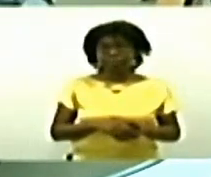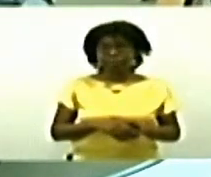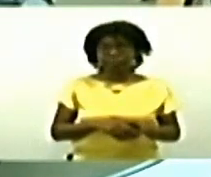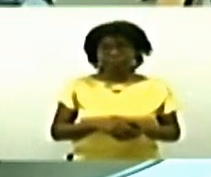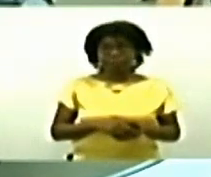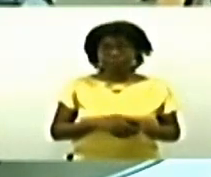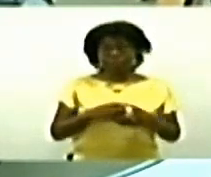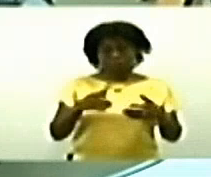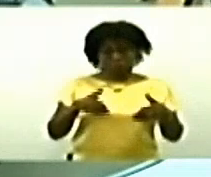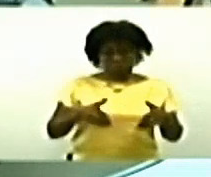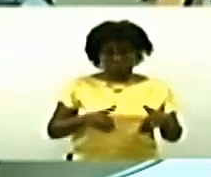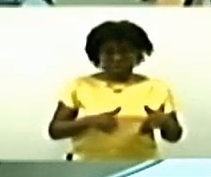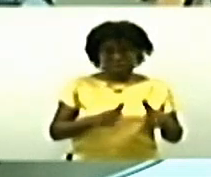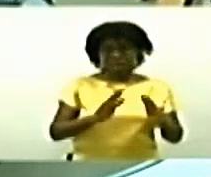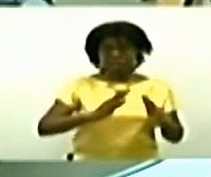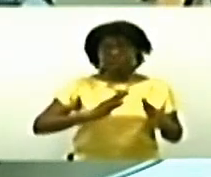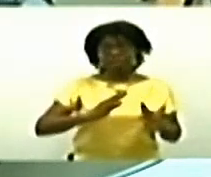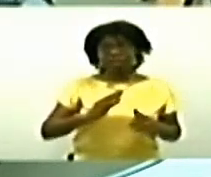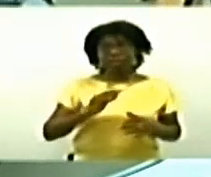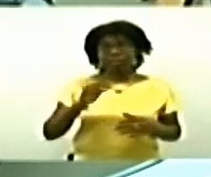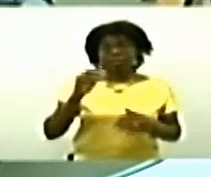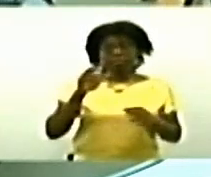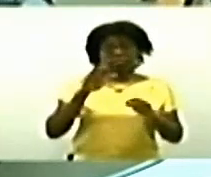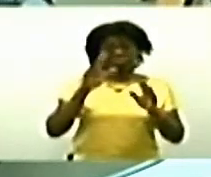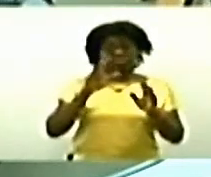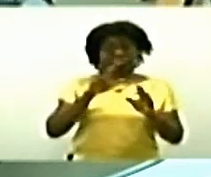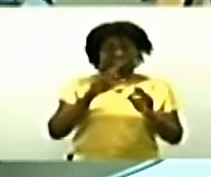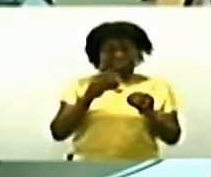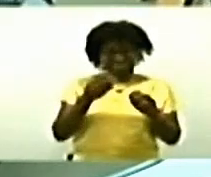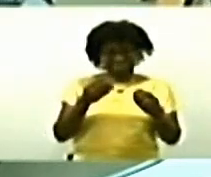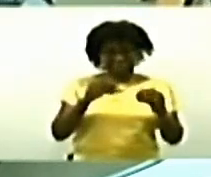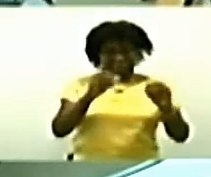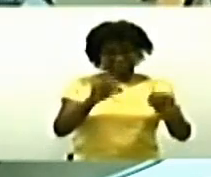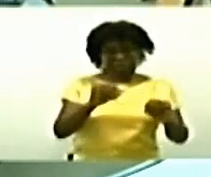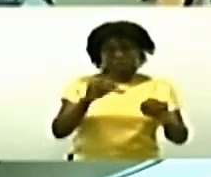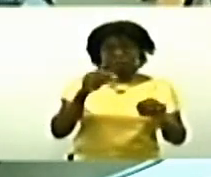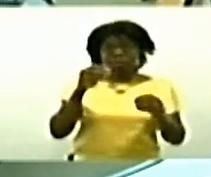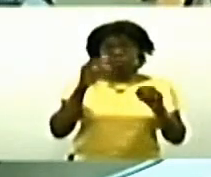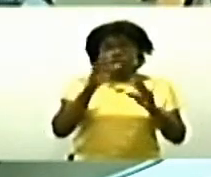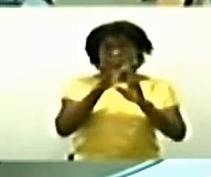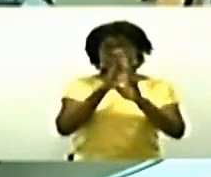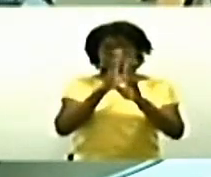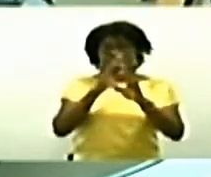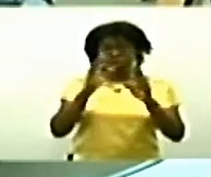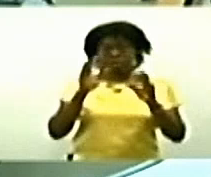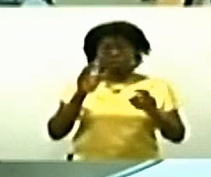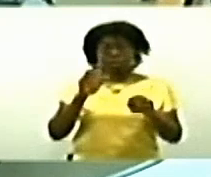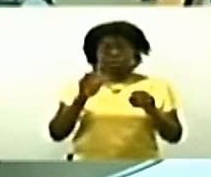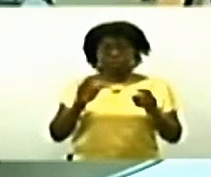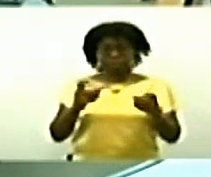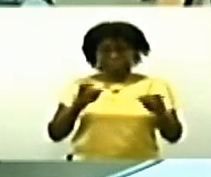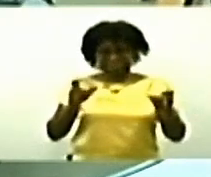While the appointment of wardens will no doubt create employment for some,